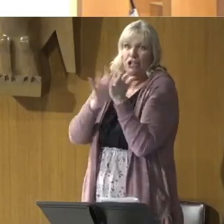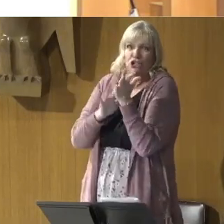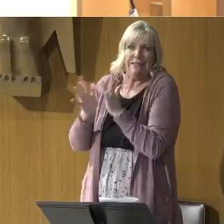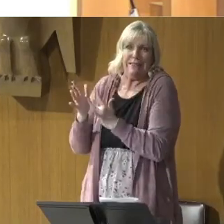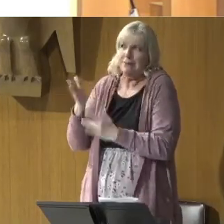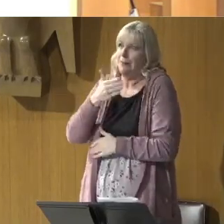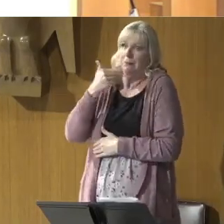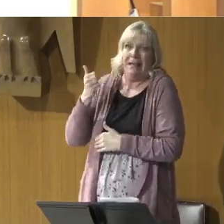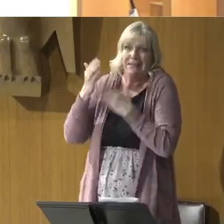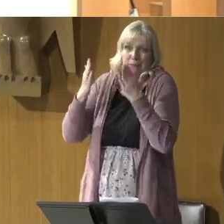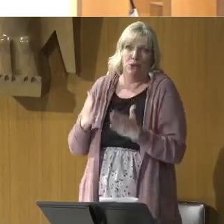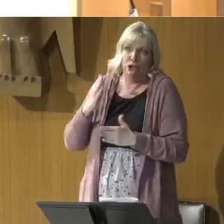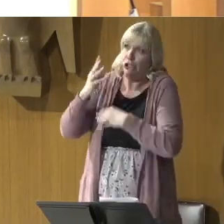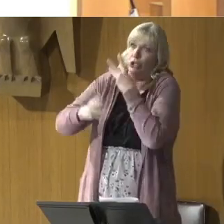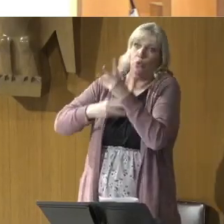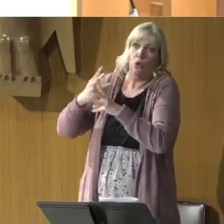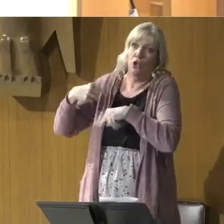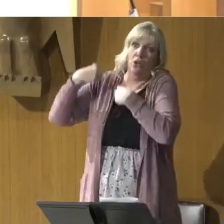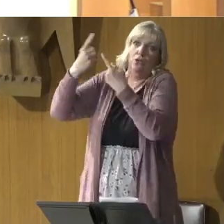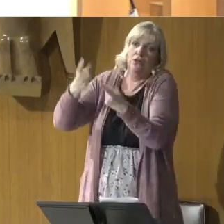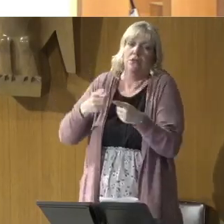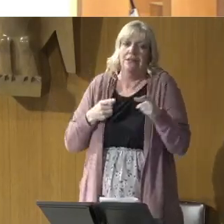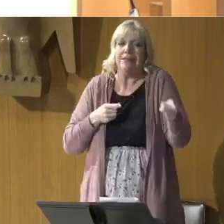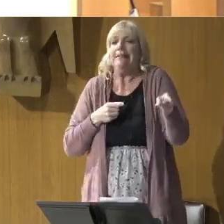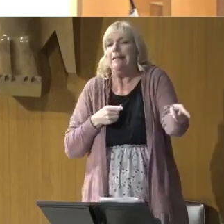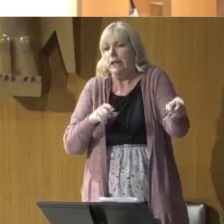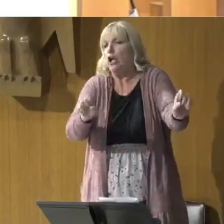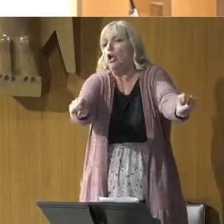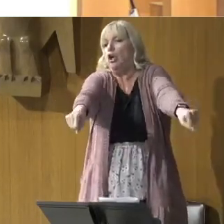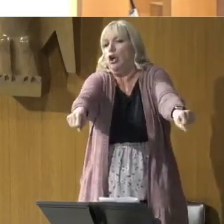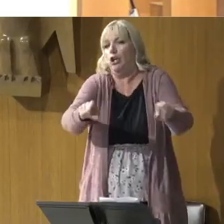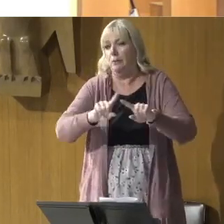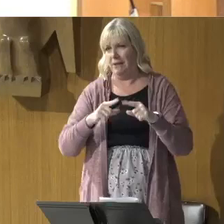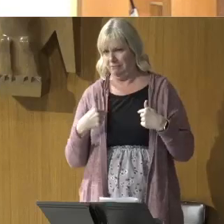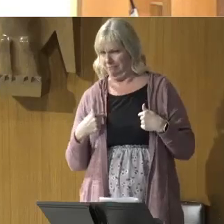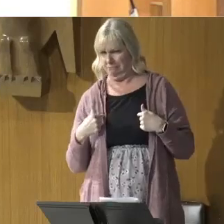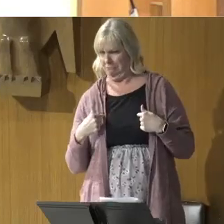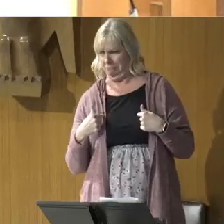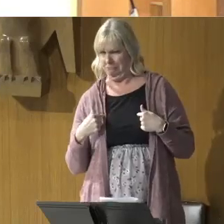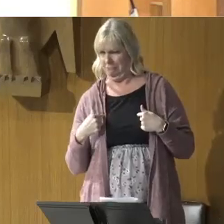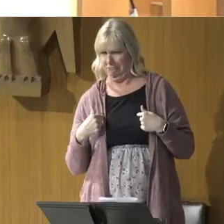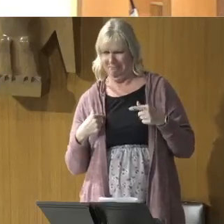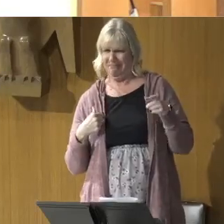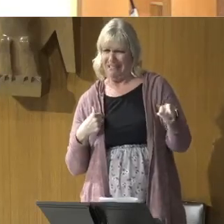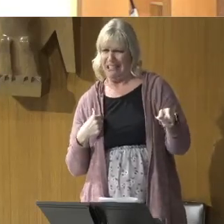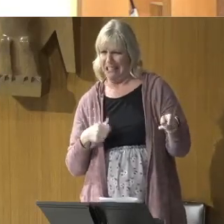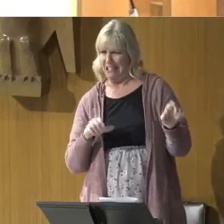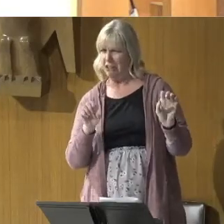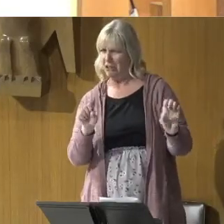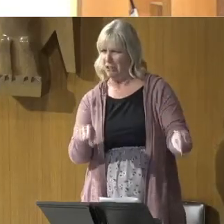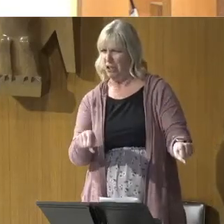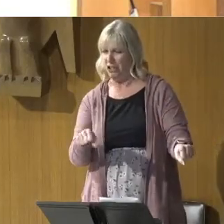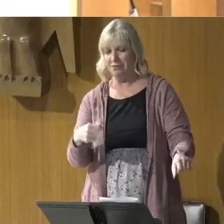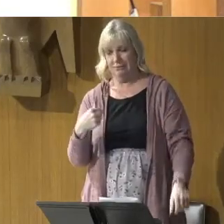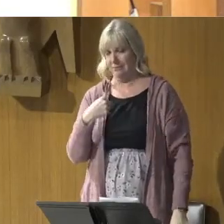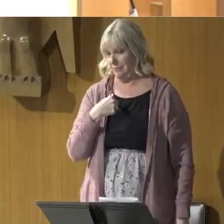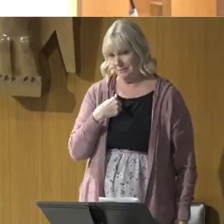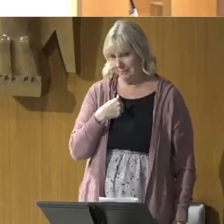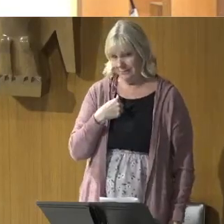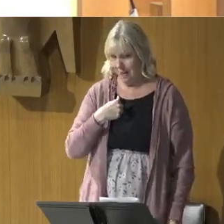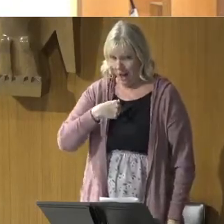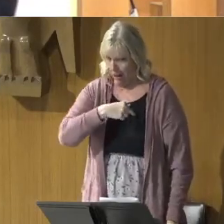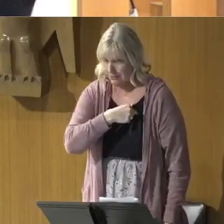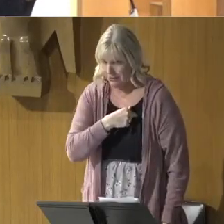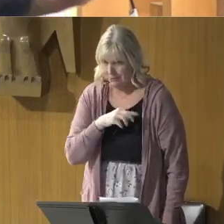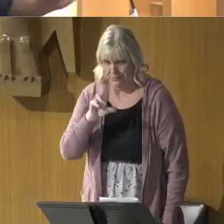Of course, Judas could have done that. Of course, Judas could have stooped so low, but not us.